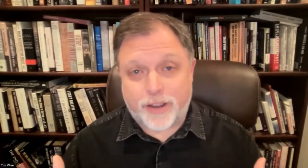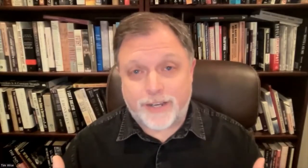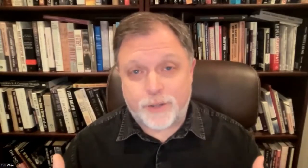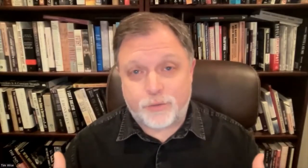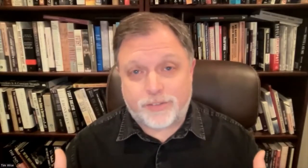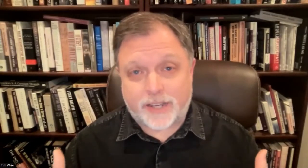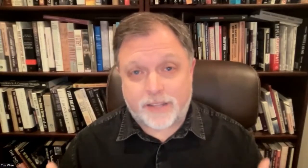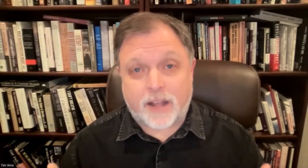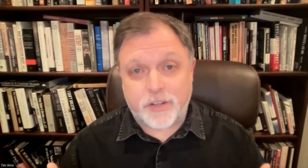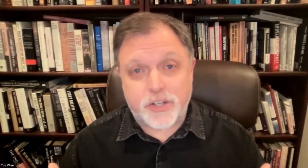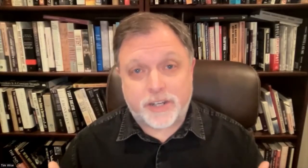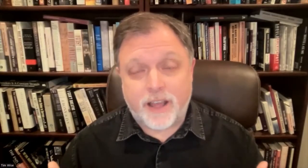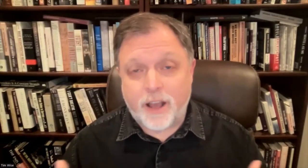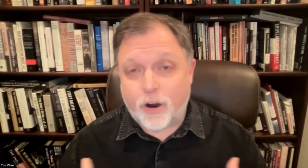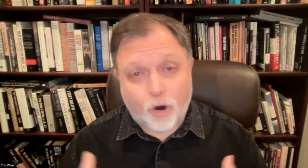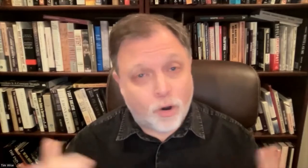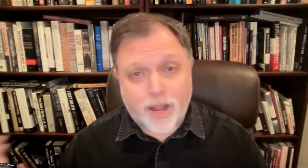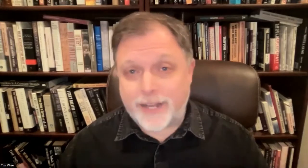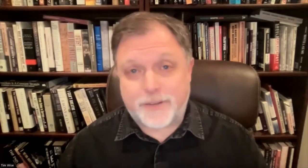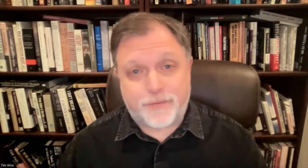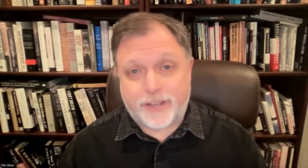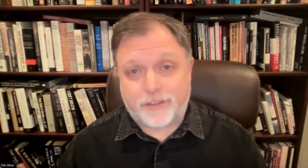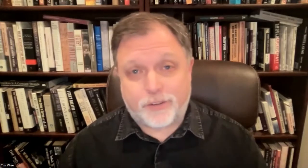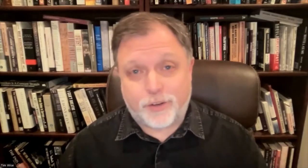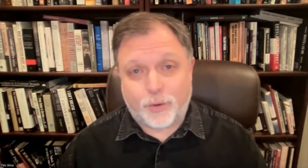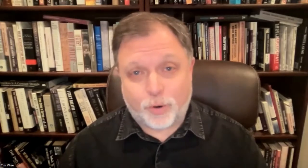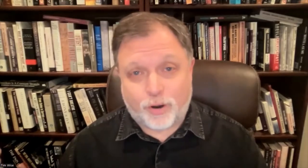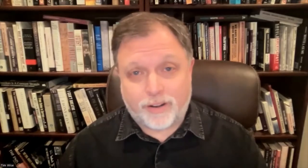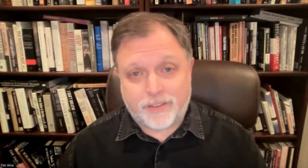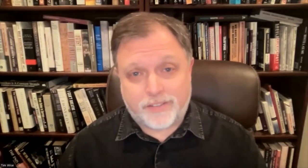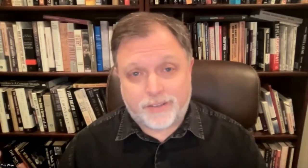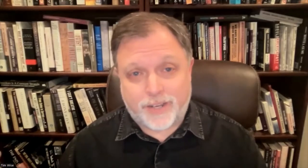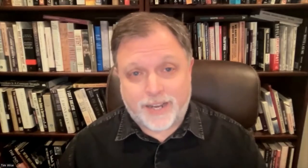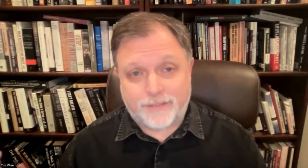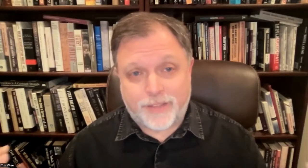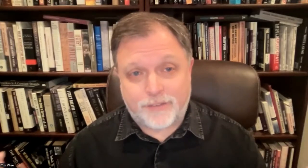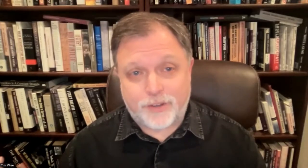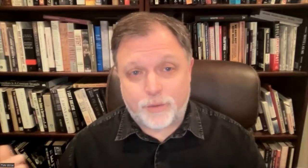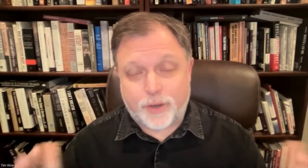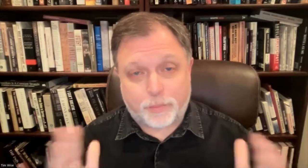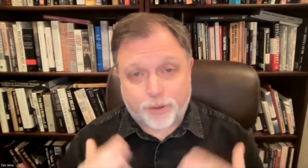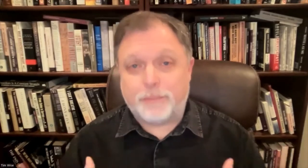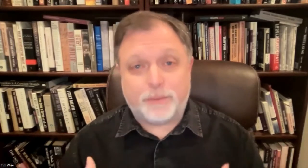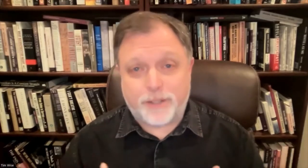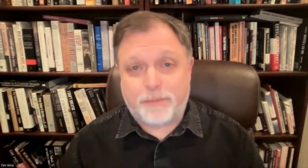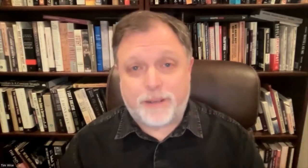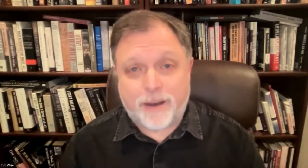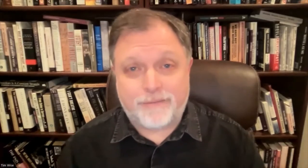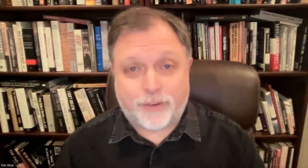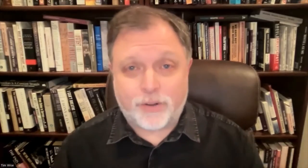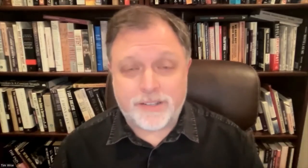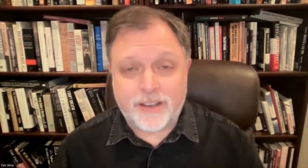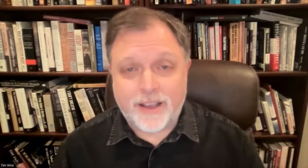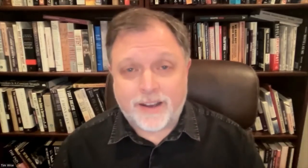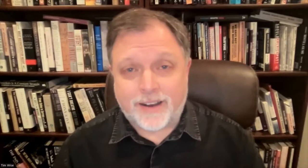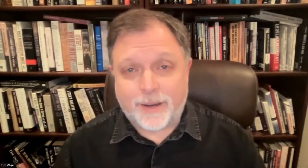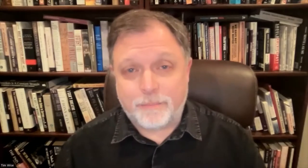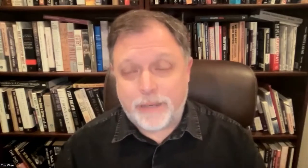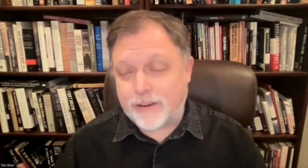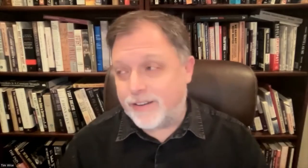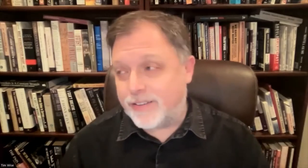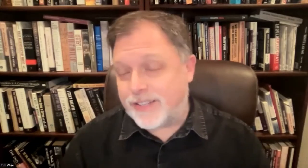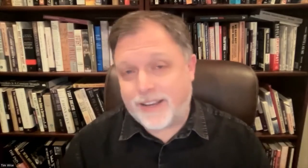man trying to use technology, all kinds of things could go wrong this evening. And if they do, they'll probably be my fault.